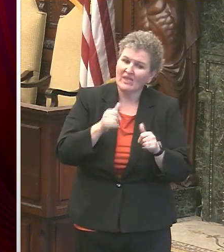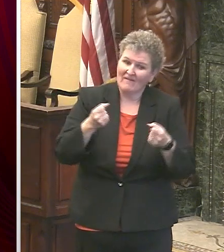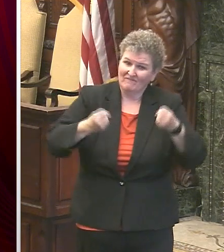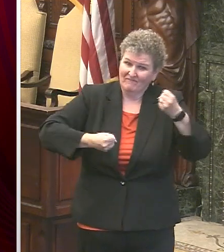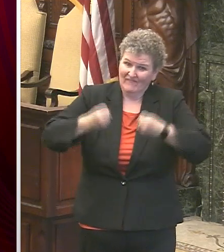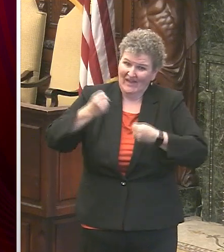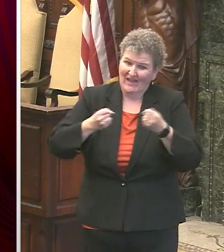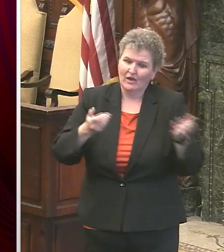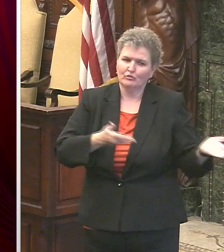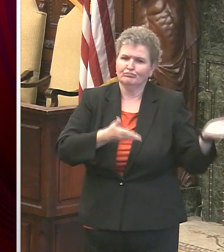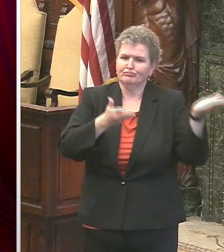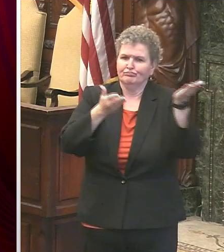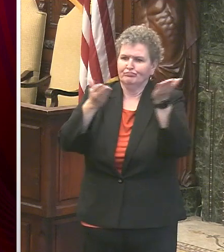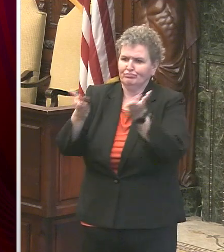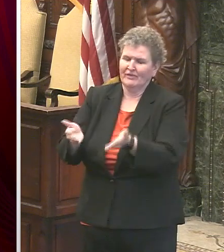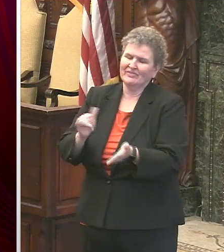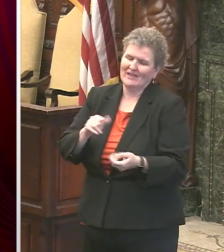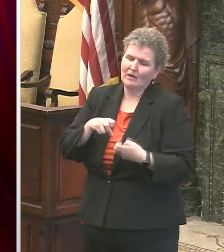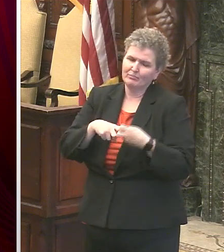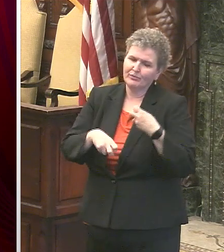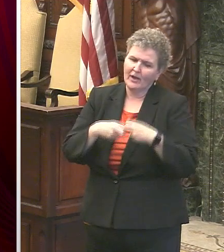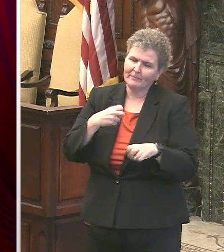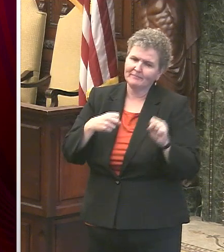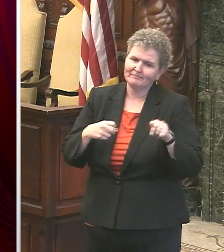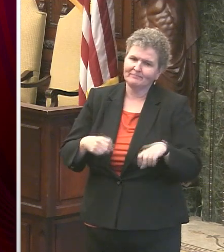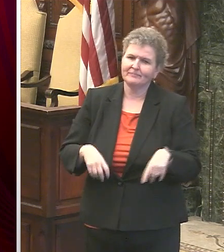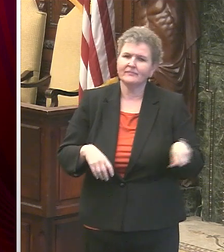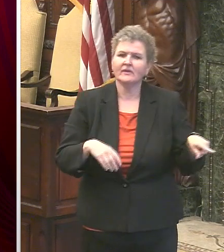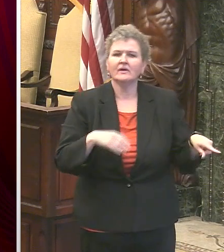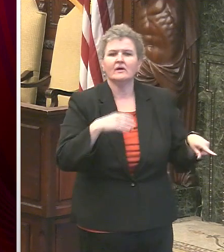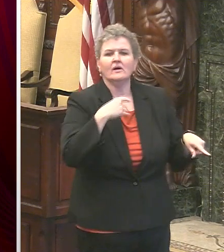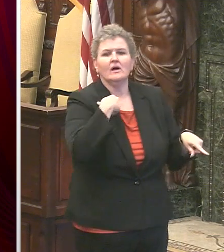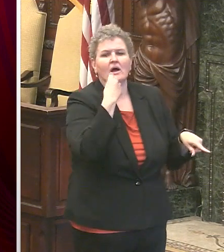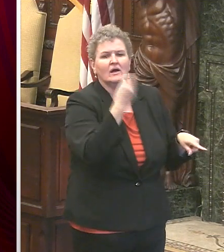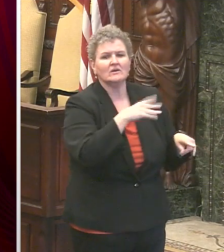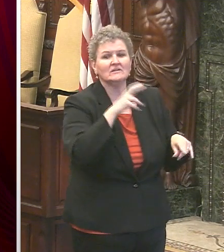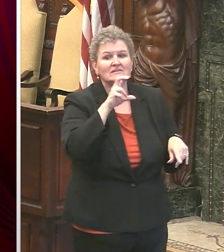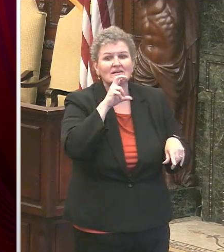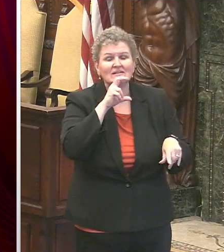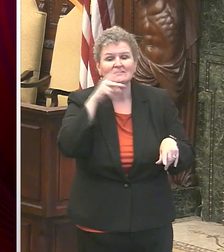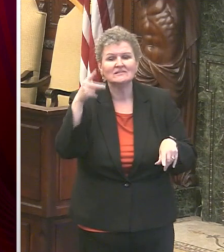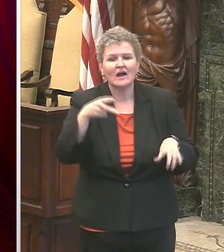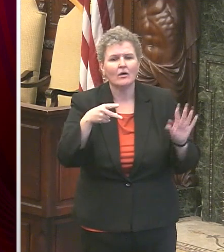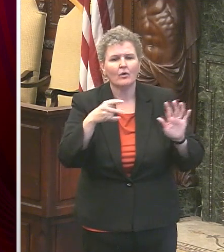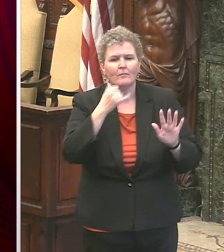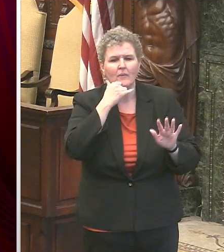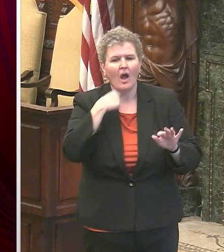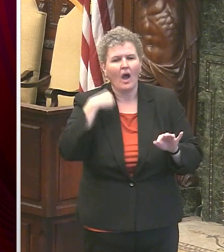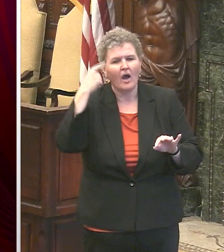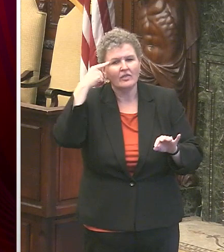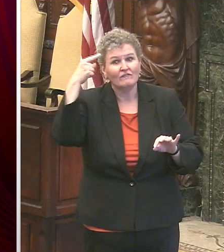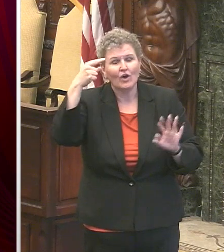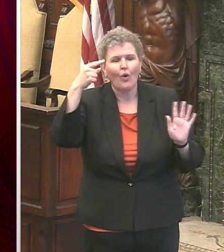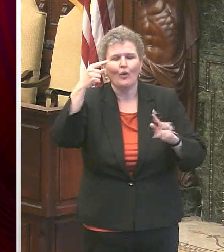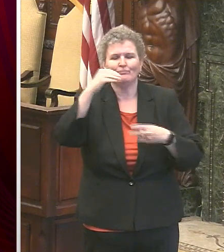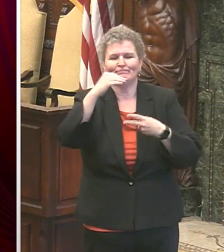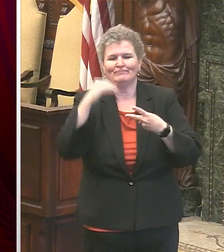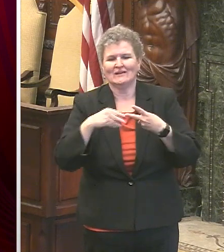you. By the way, for the record, the Eagles are in second place. I made a mistake. I think they're a half a game behind.